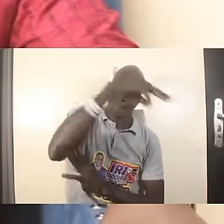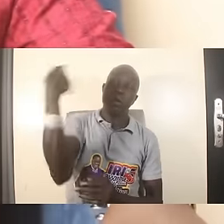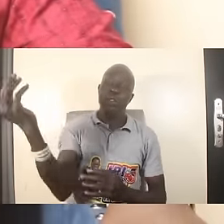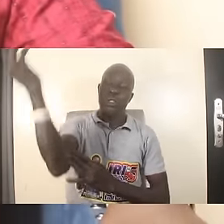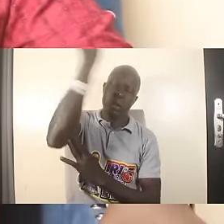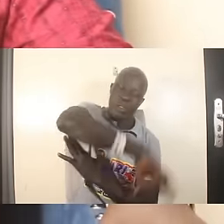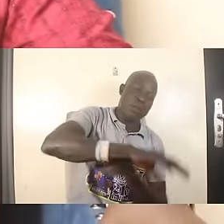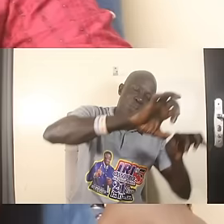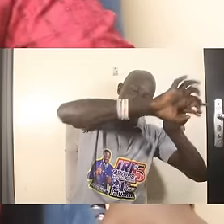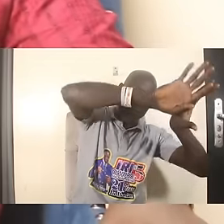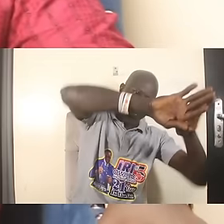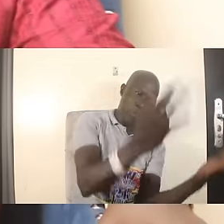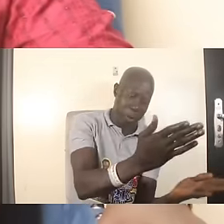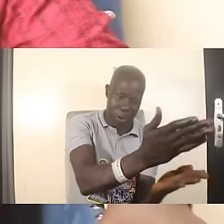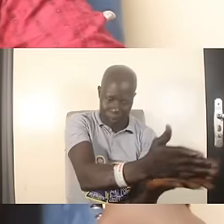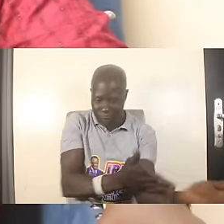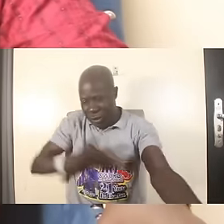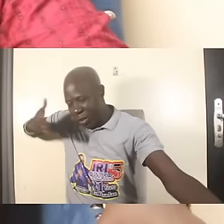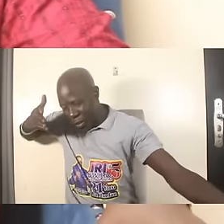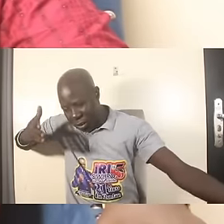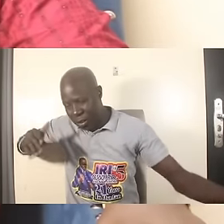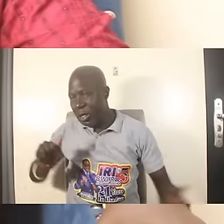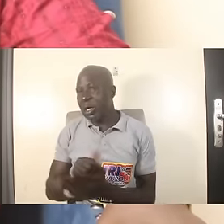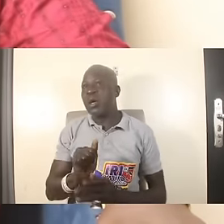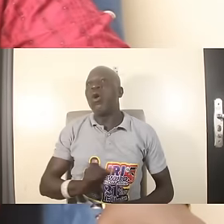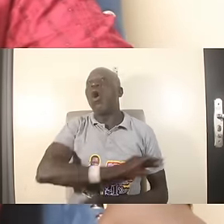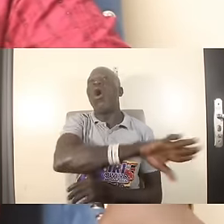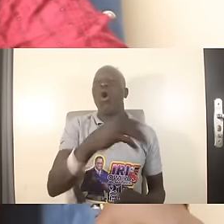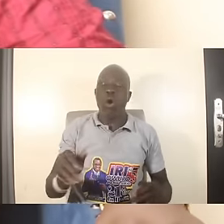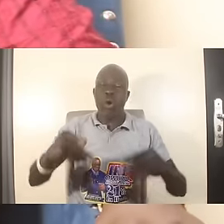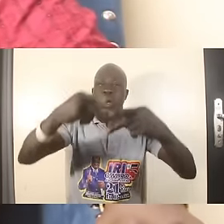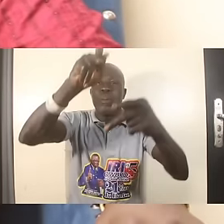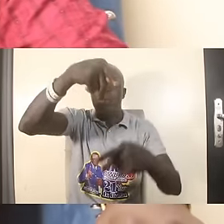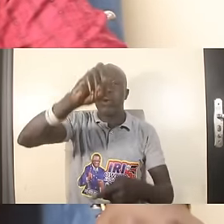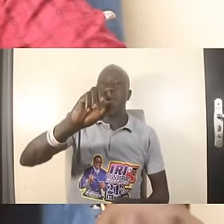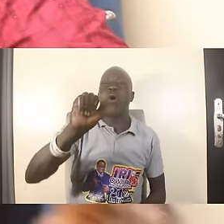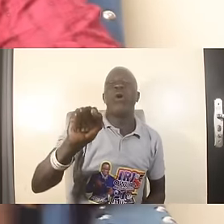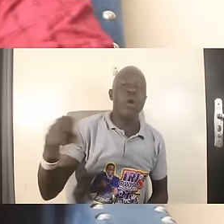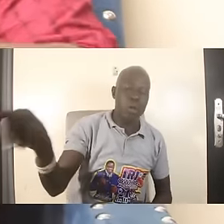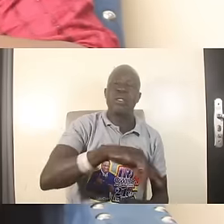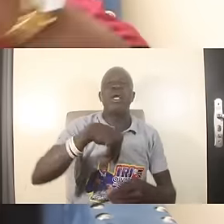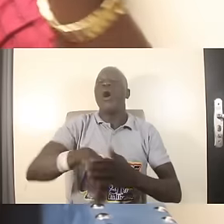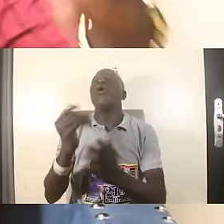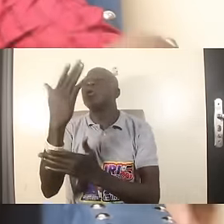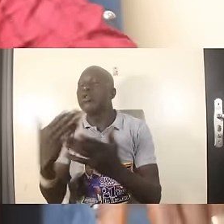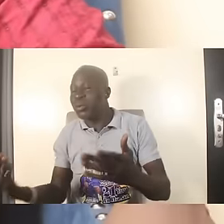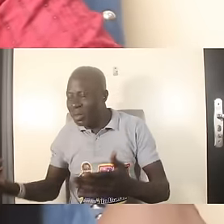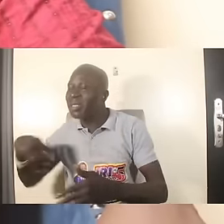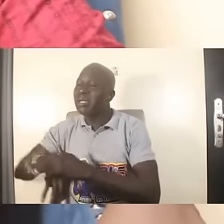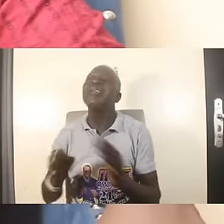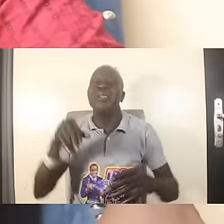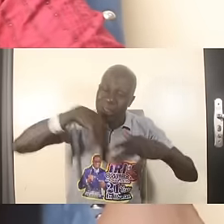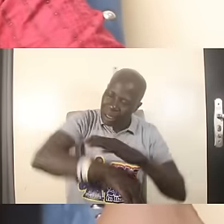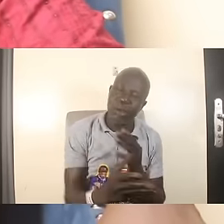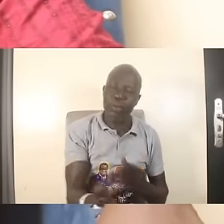fell. That you just cut off. Where it's cut off. And there was a full pot. I see. I want cut and some other